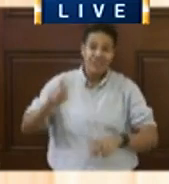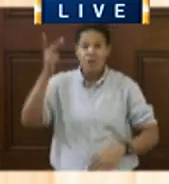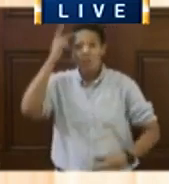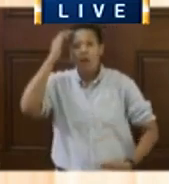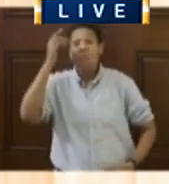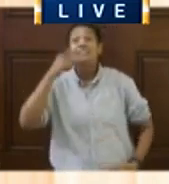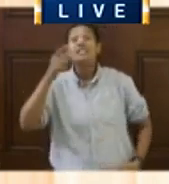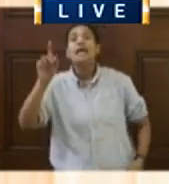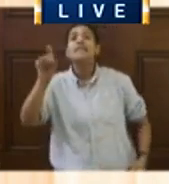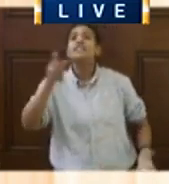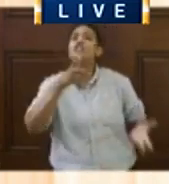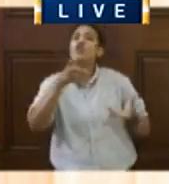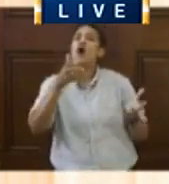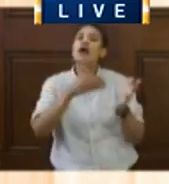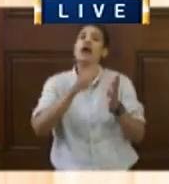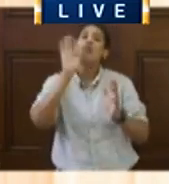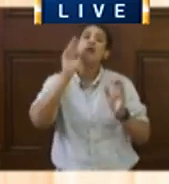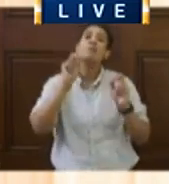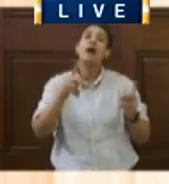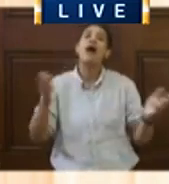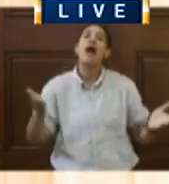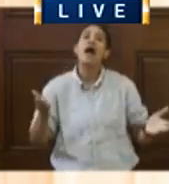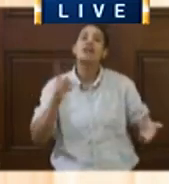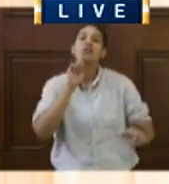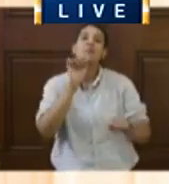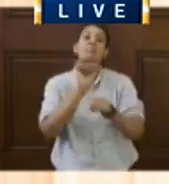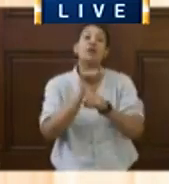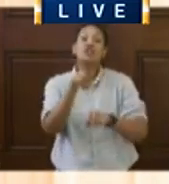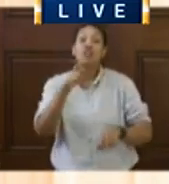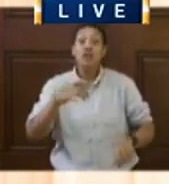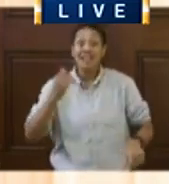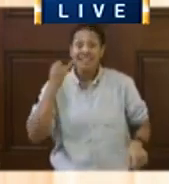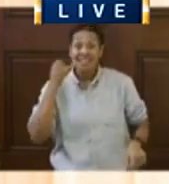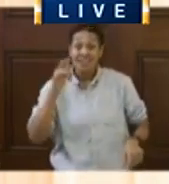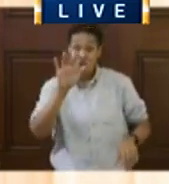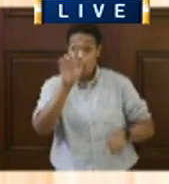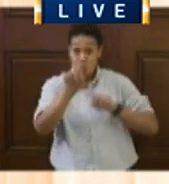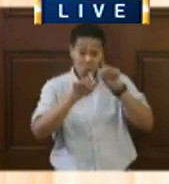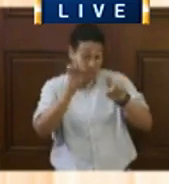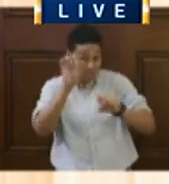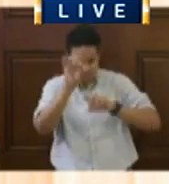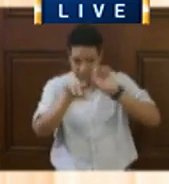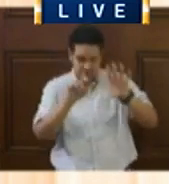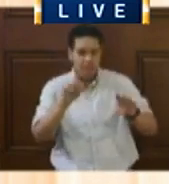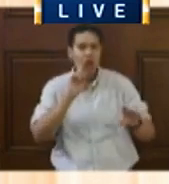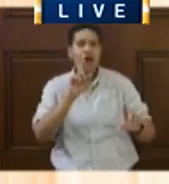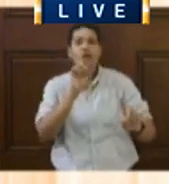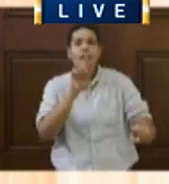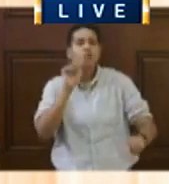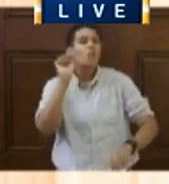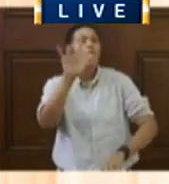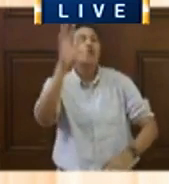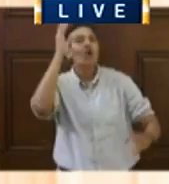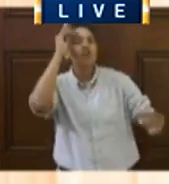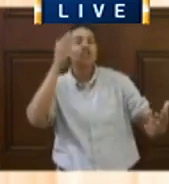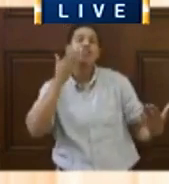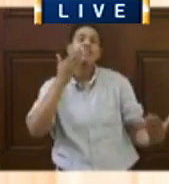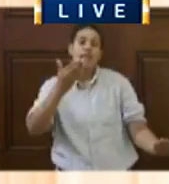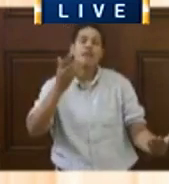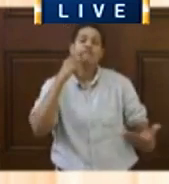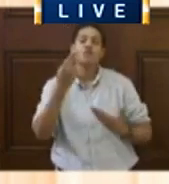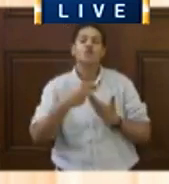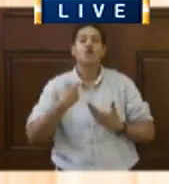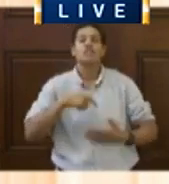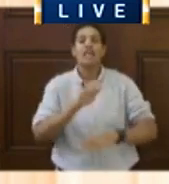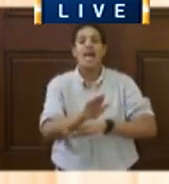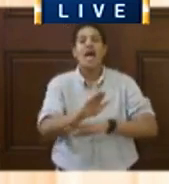talk again, we'll be right back here to ensure that he fields your questions and deals with all of your concerns. Thank you so much for joining us this afternoon. Have a